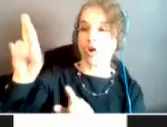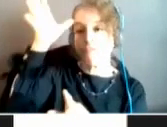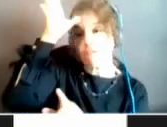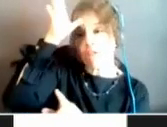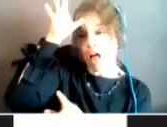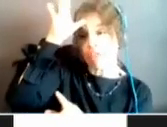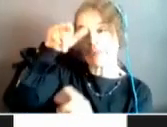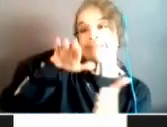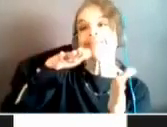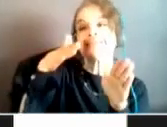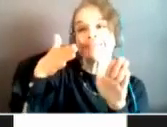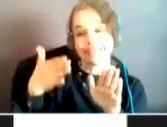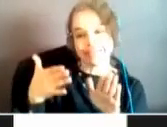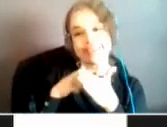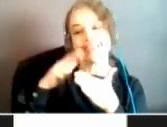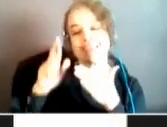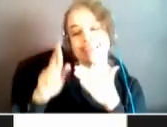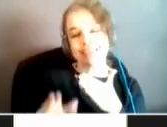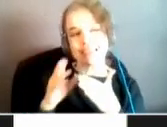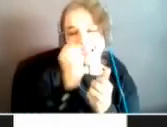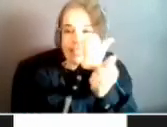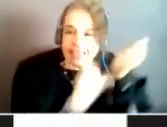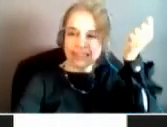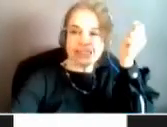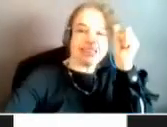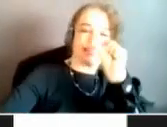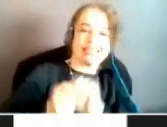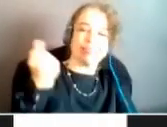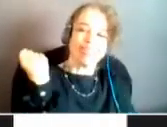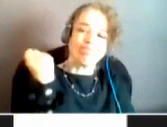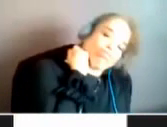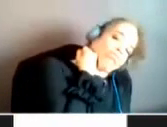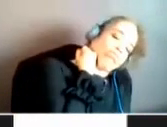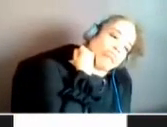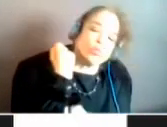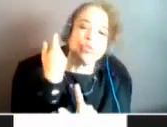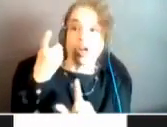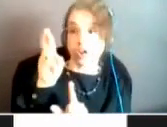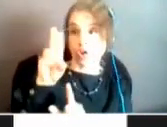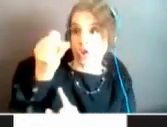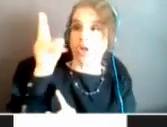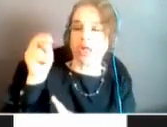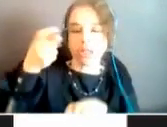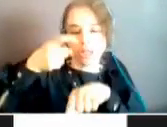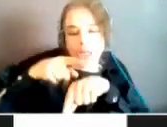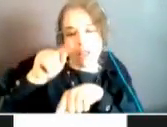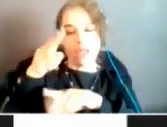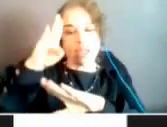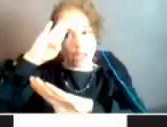had died as a result of taking his life, and which prompted Dr. Joyner, Thomas,